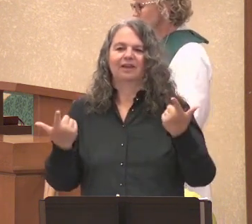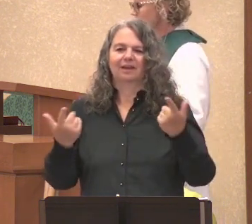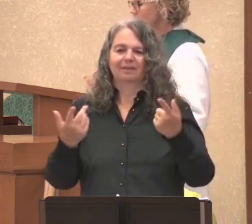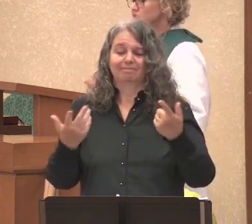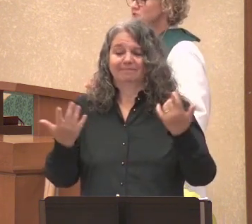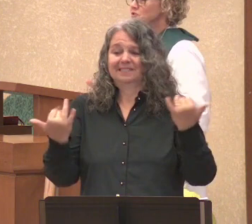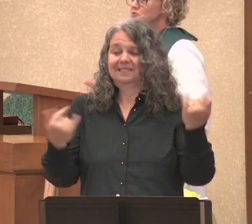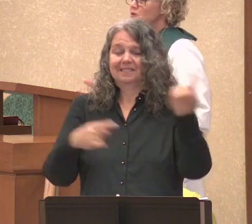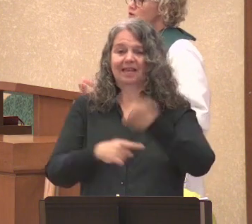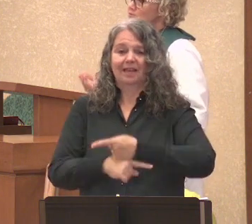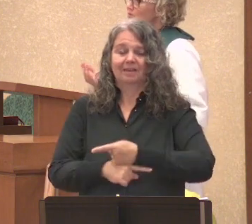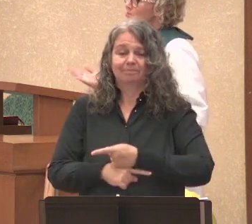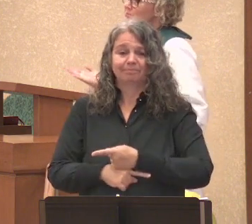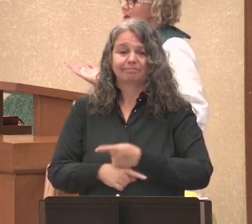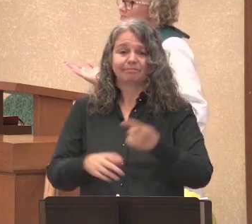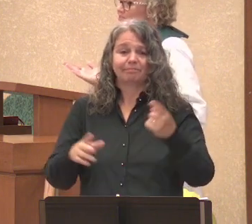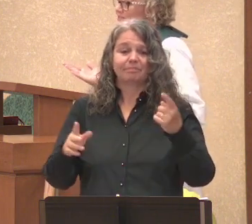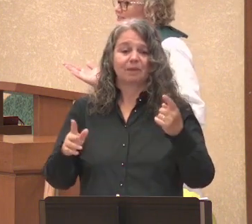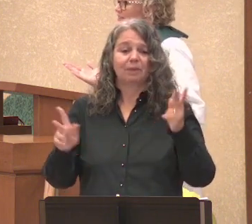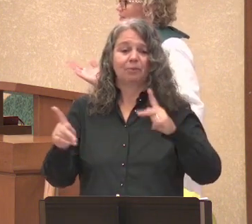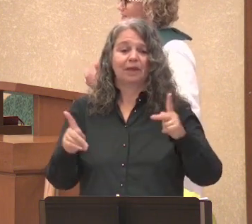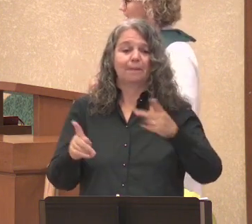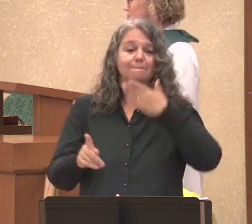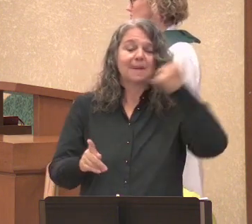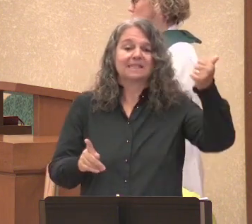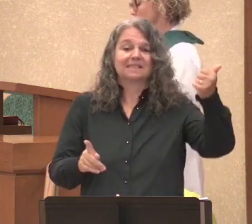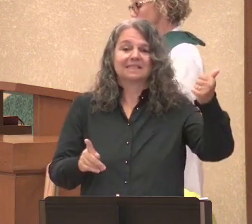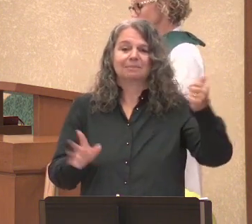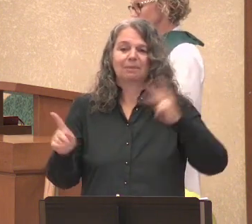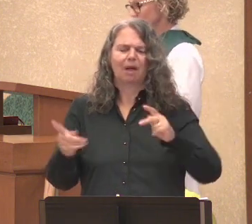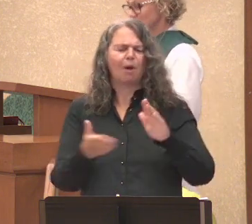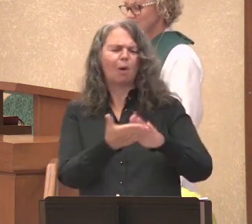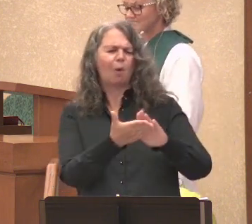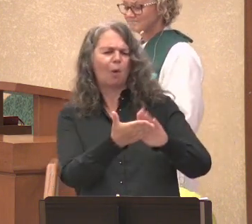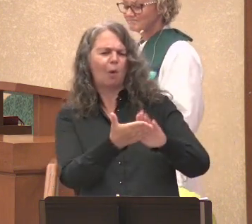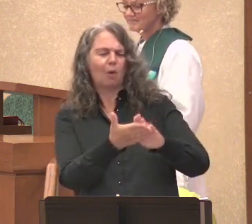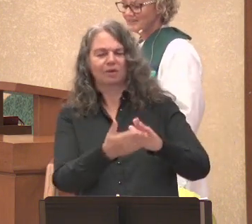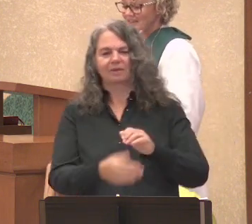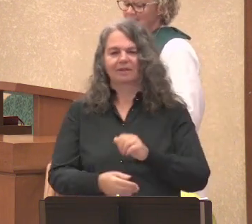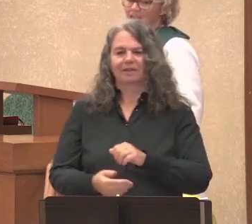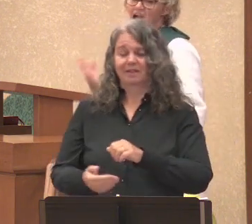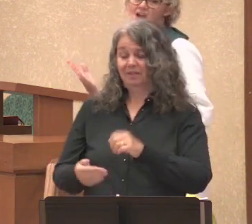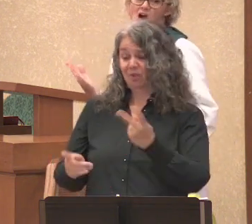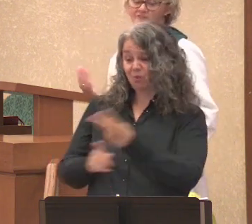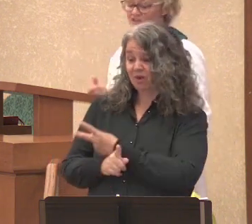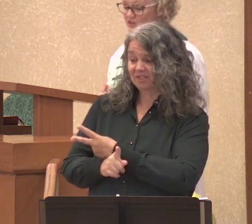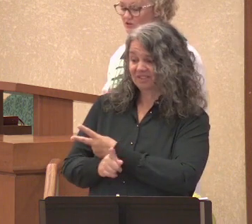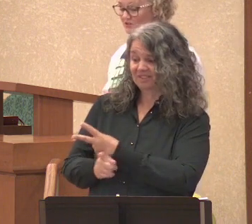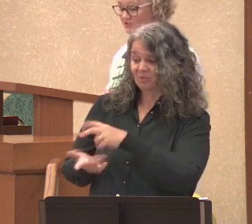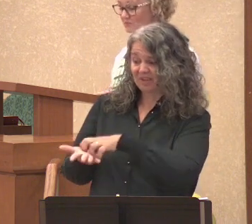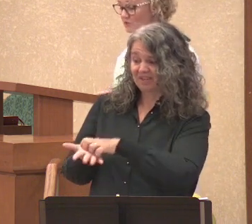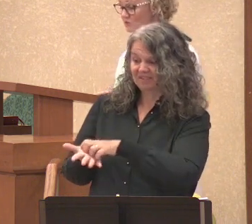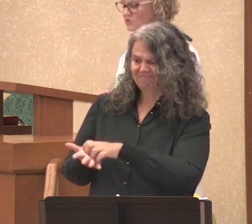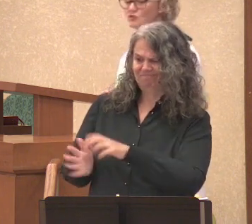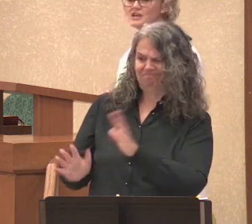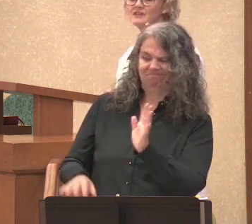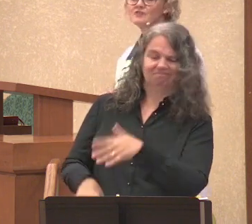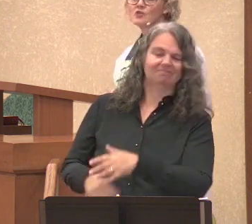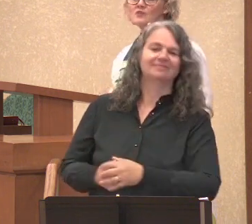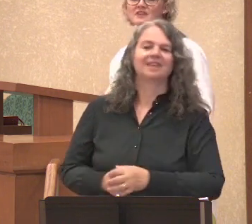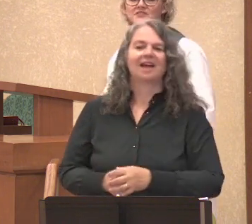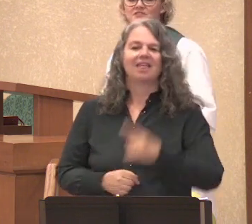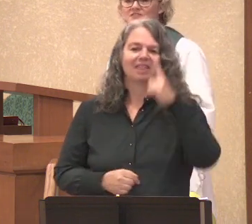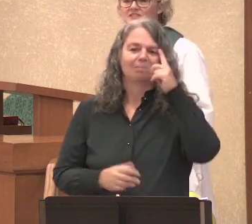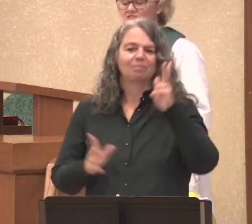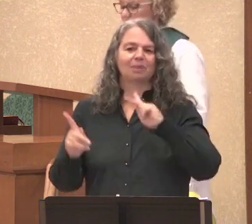that applauds those who are the best, not the worst. I often hear someone who's been training